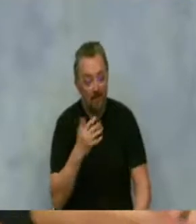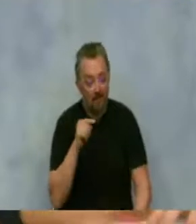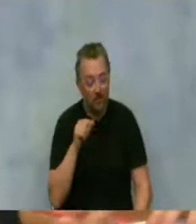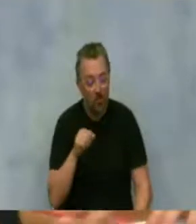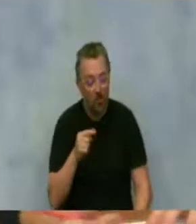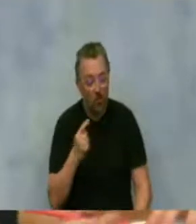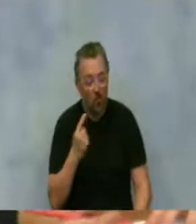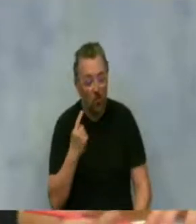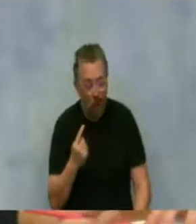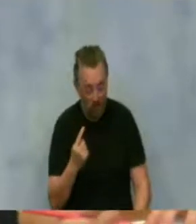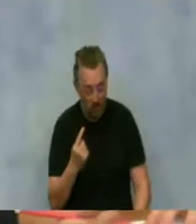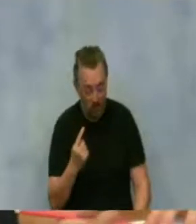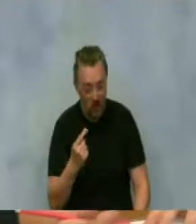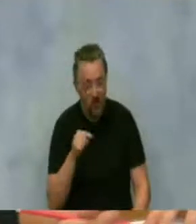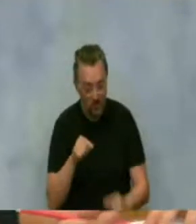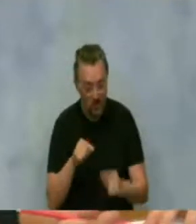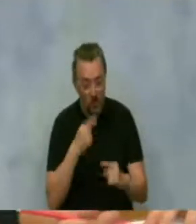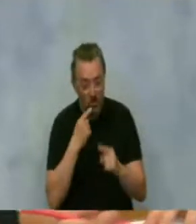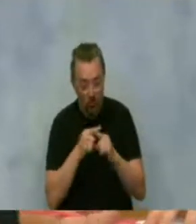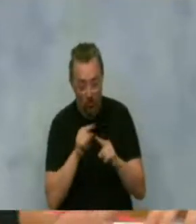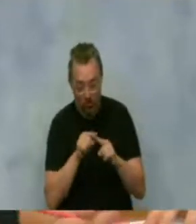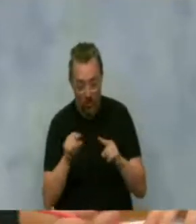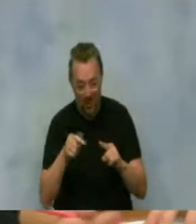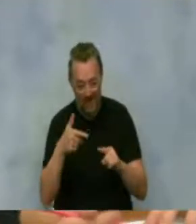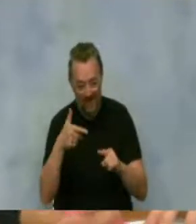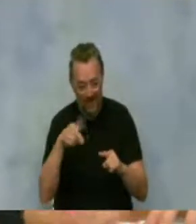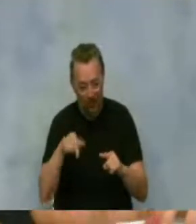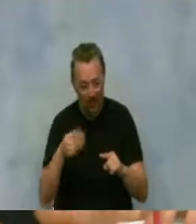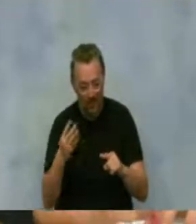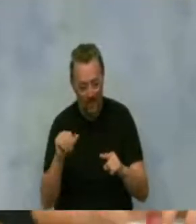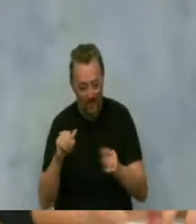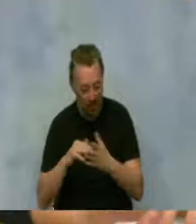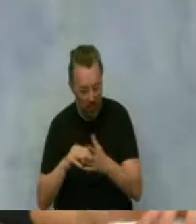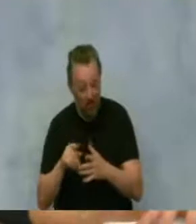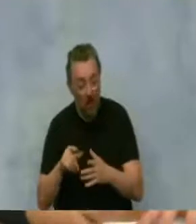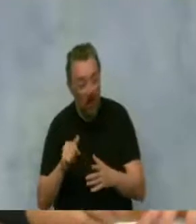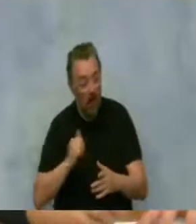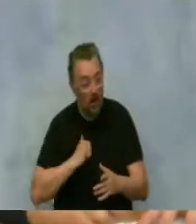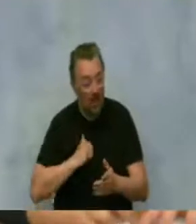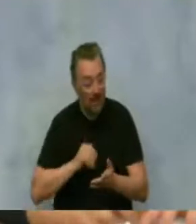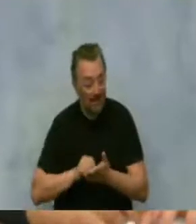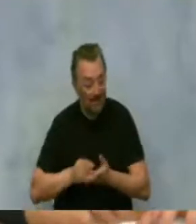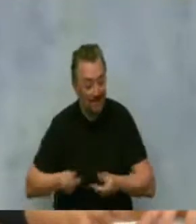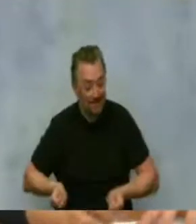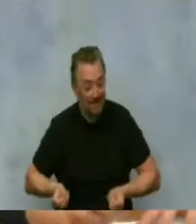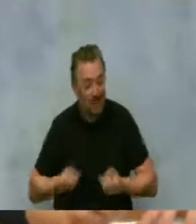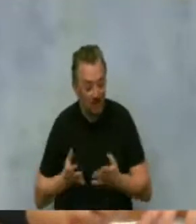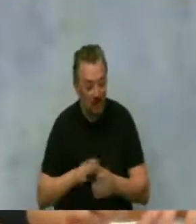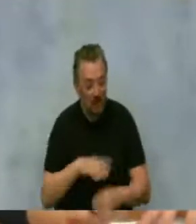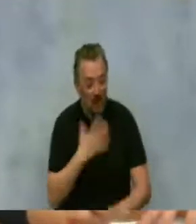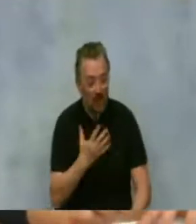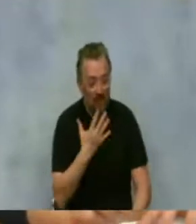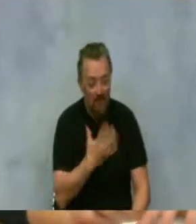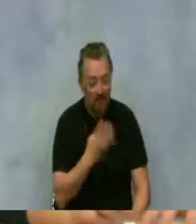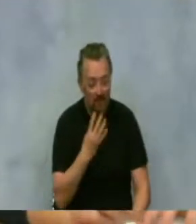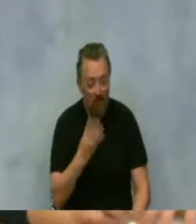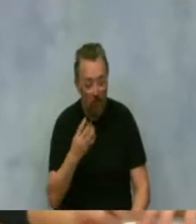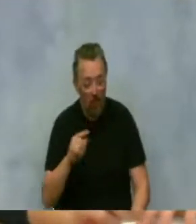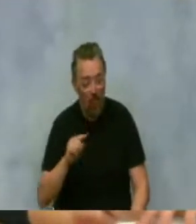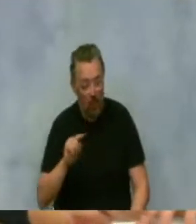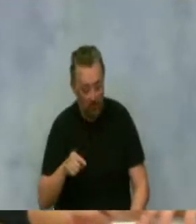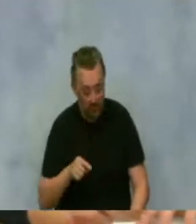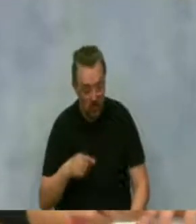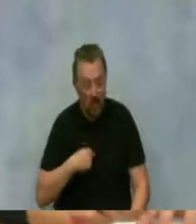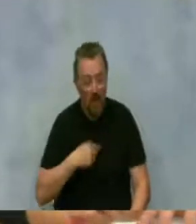for the year is the £8.486 million. The anticipated spend to the 12th of August was £544,000, and